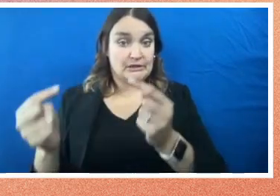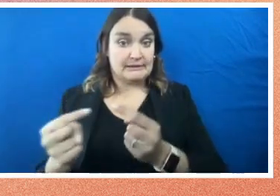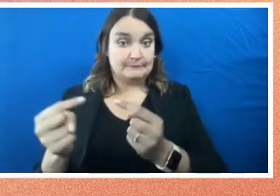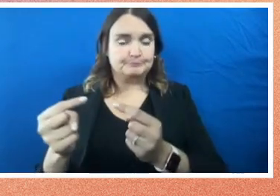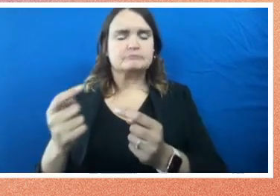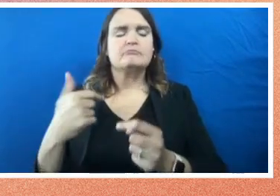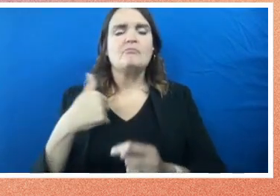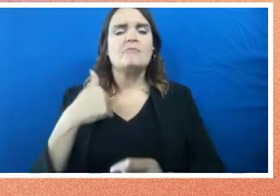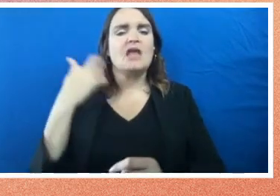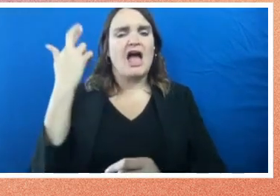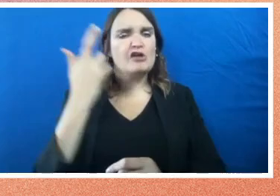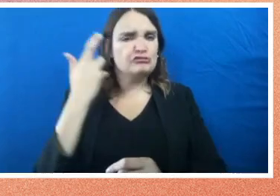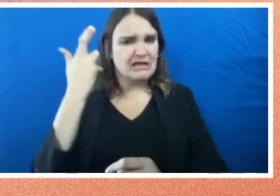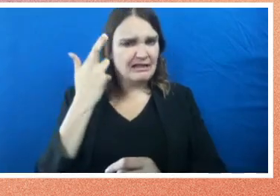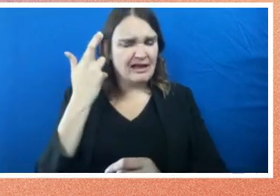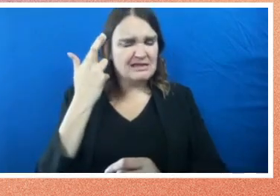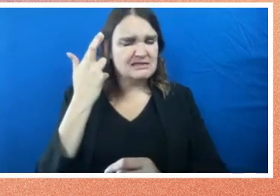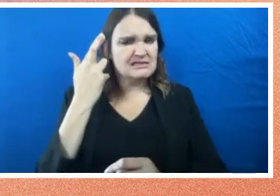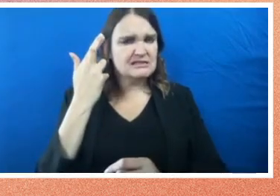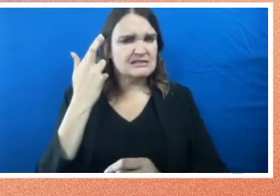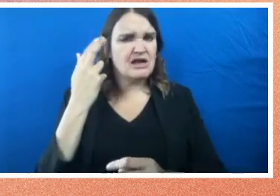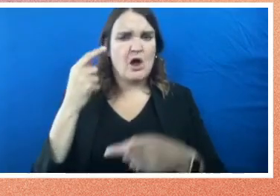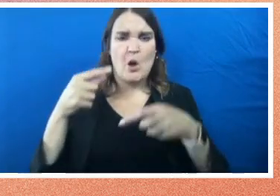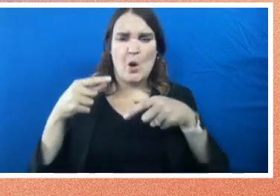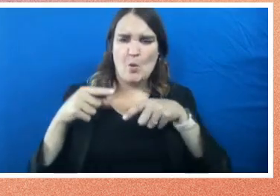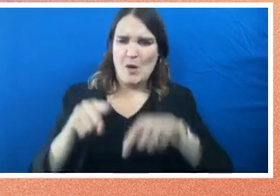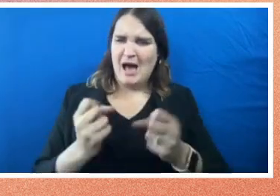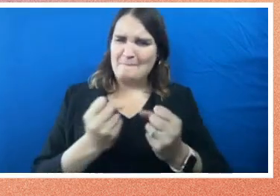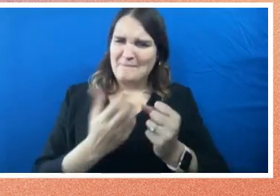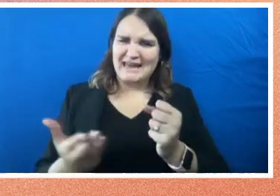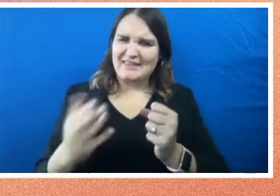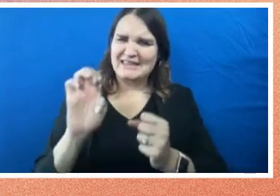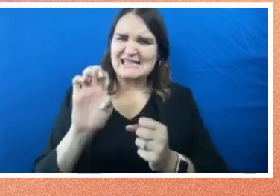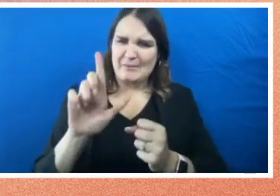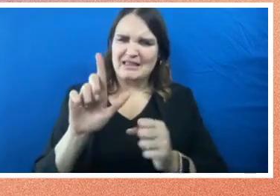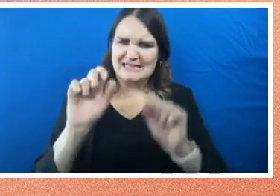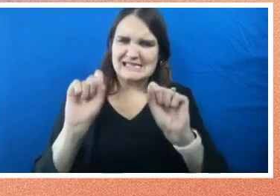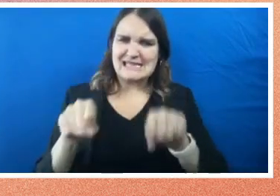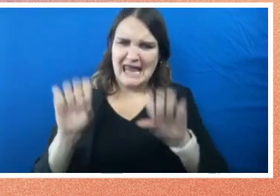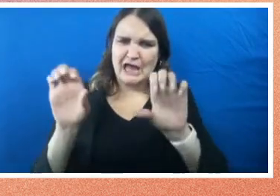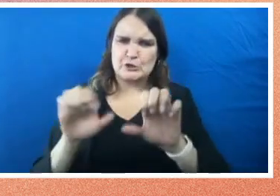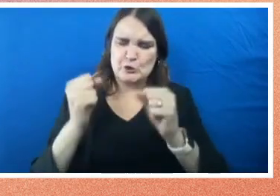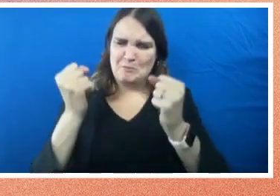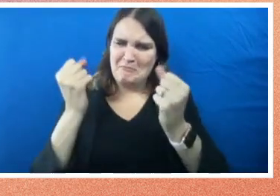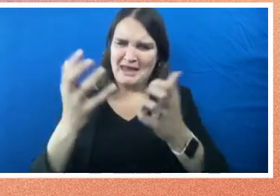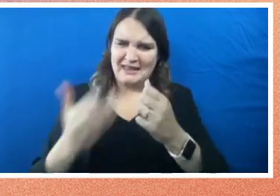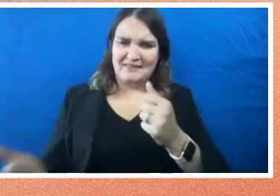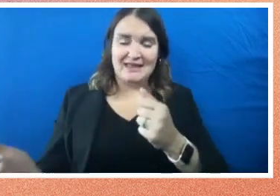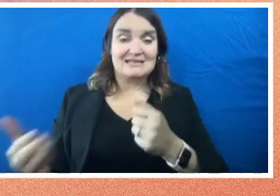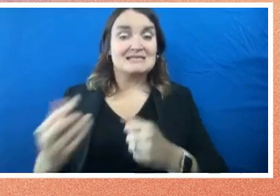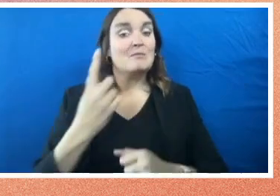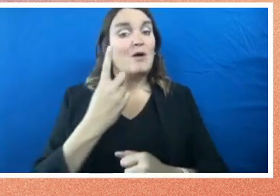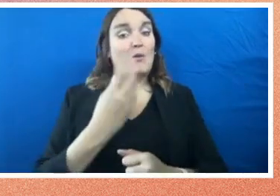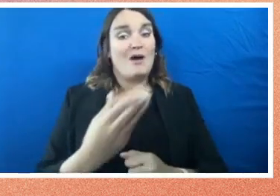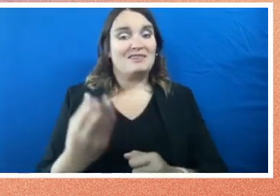while there were so many things Emily's List can do, there is one thing we